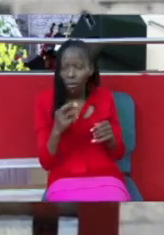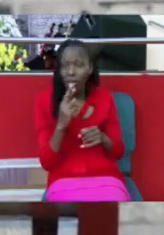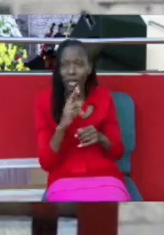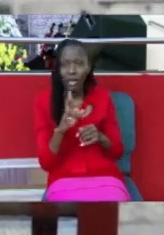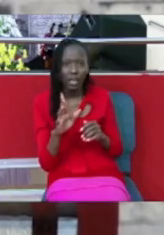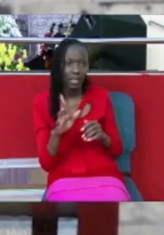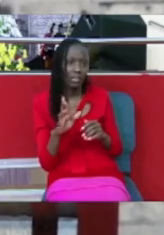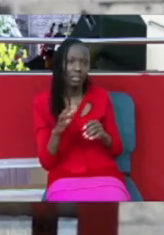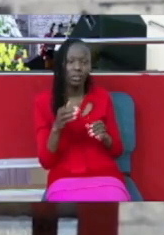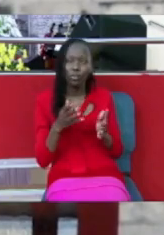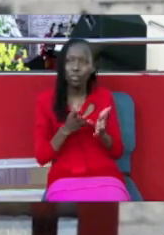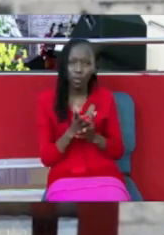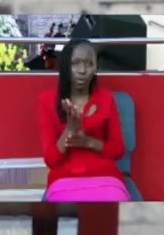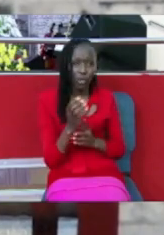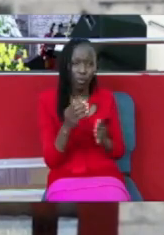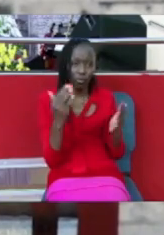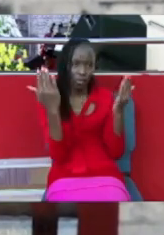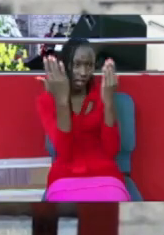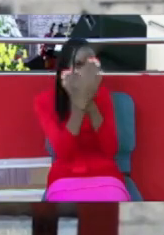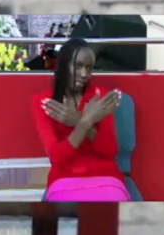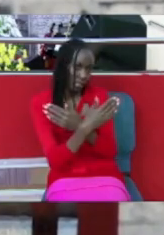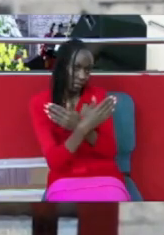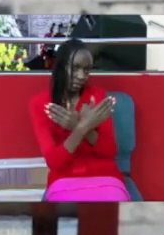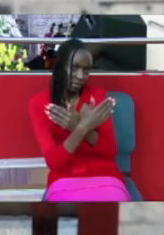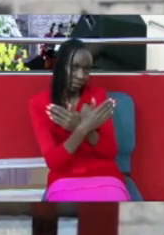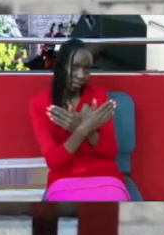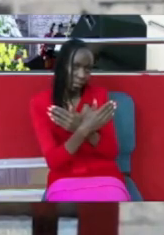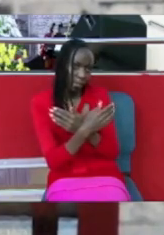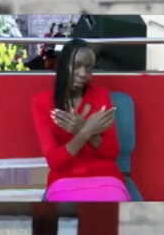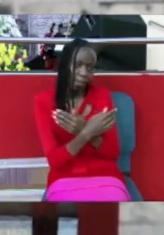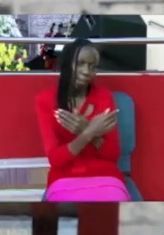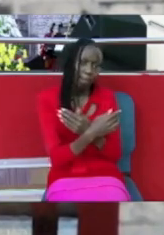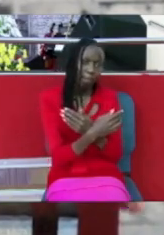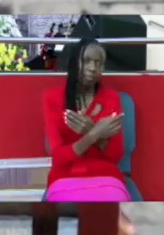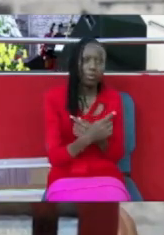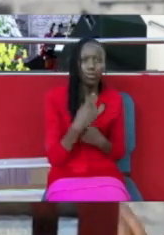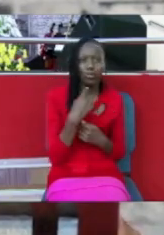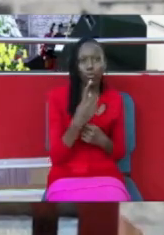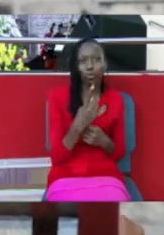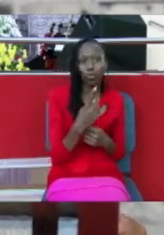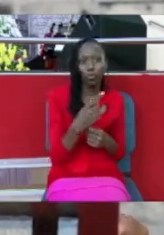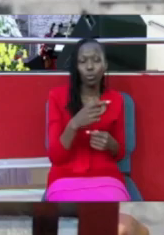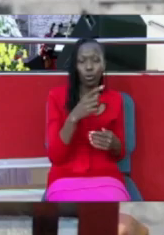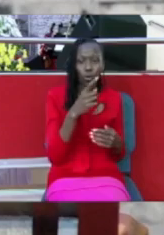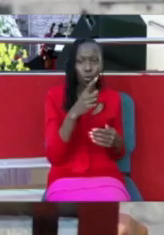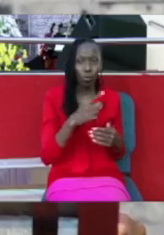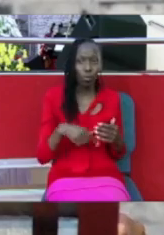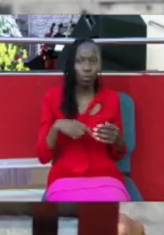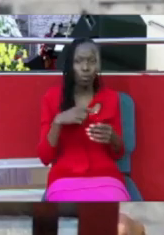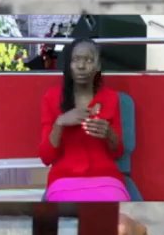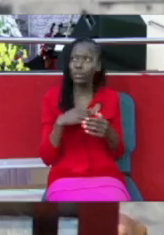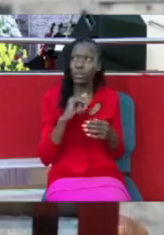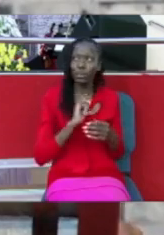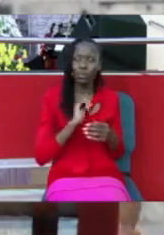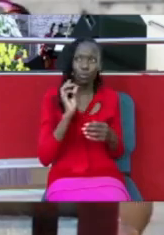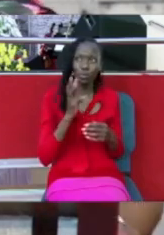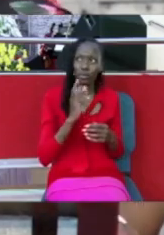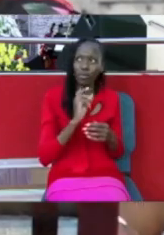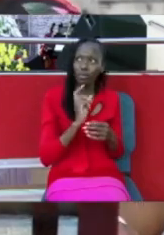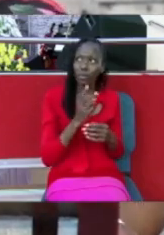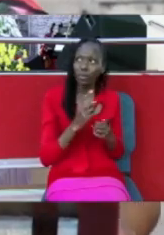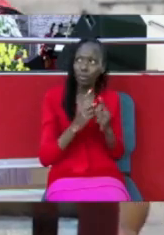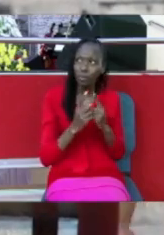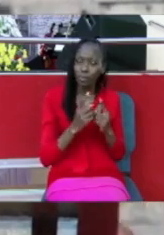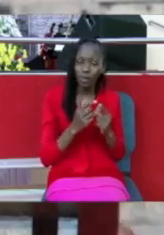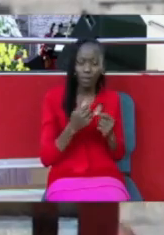doom. Waovu wako njiani kuelekea kuangamia. So what have I been saying? Basi nimekuwa nikisema nini? I